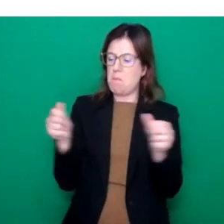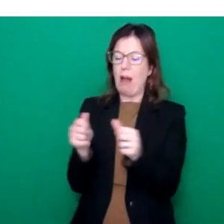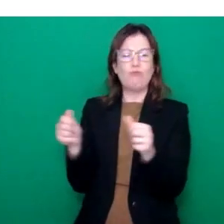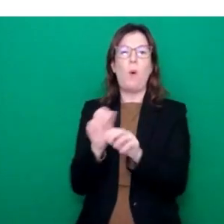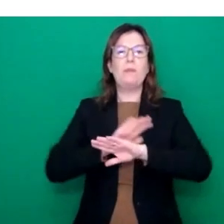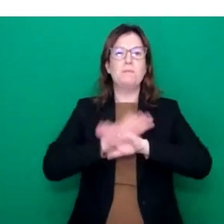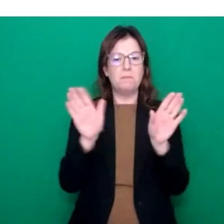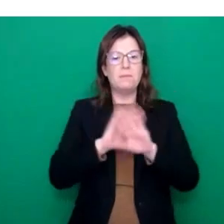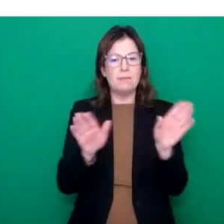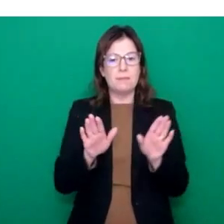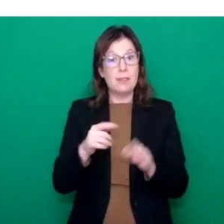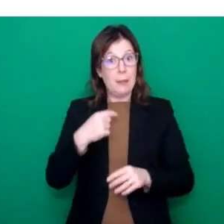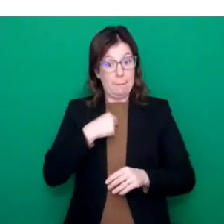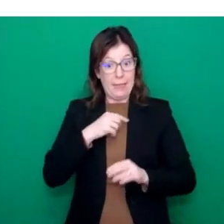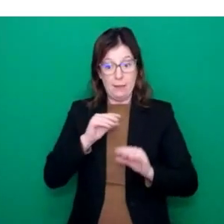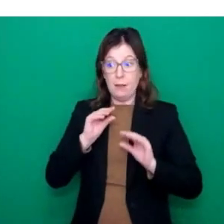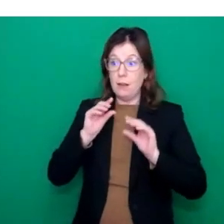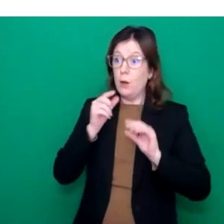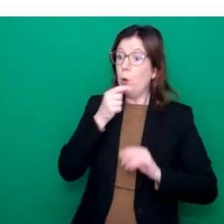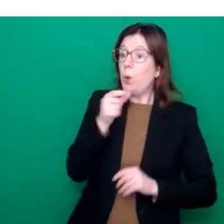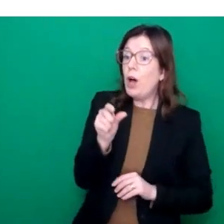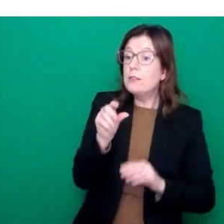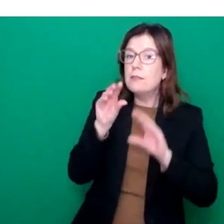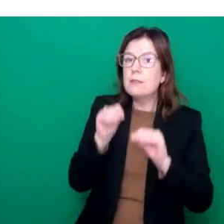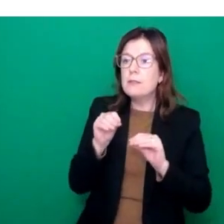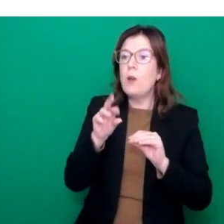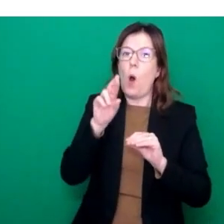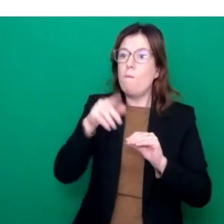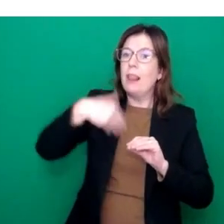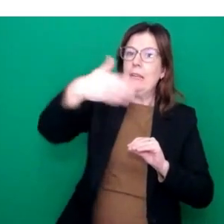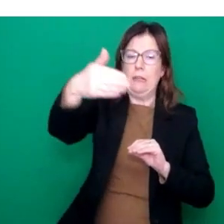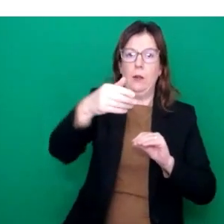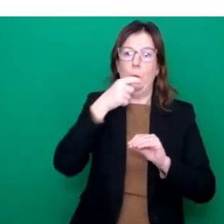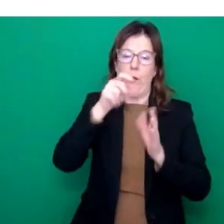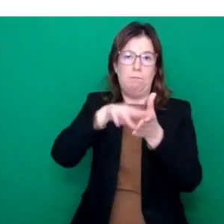hopefully then will have a knock-on effect to people who are delivering teaching. So thank you.